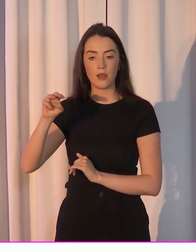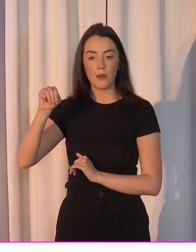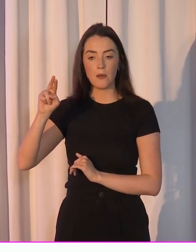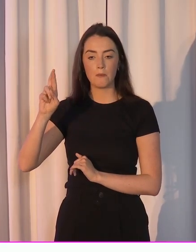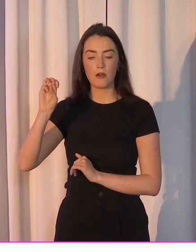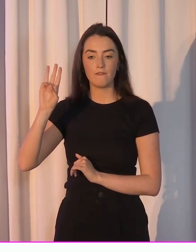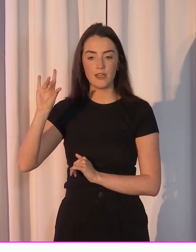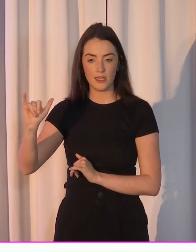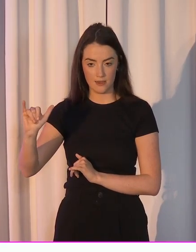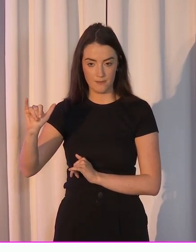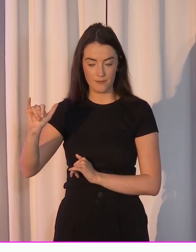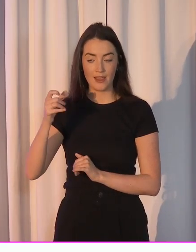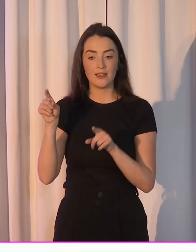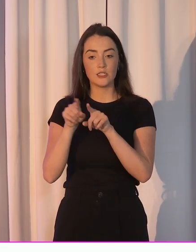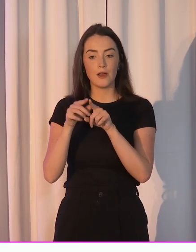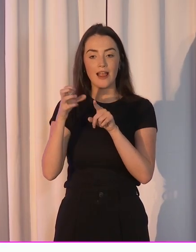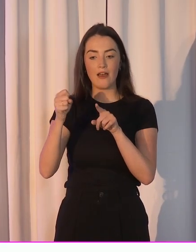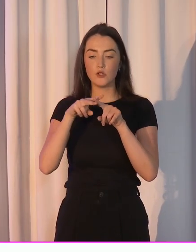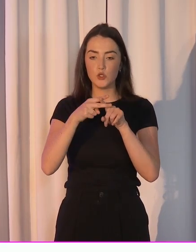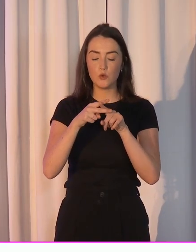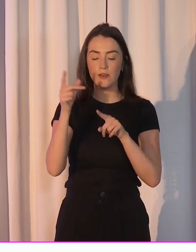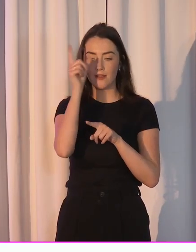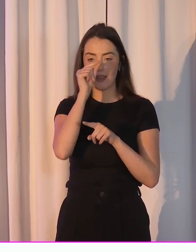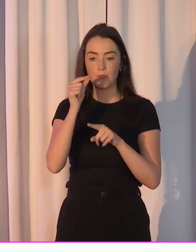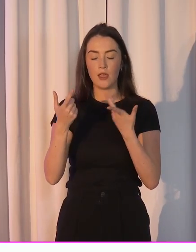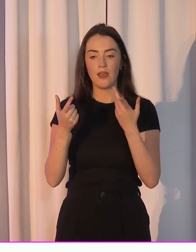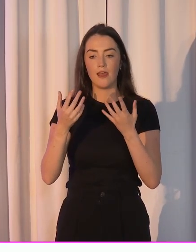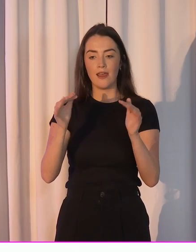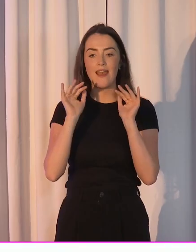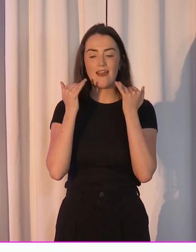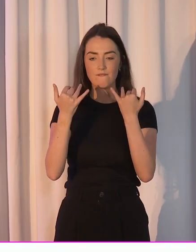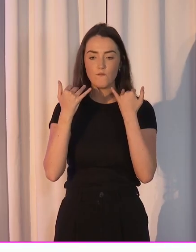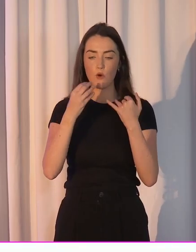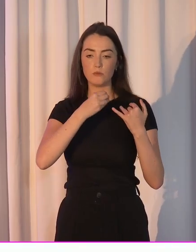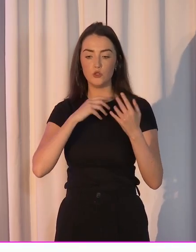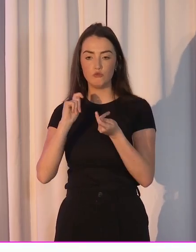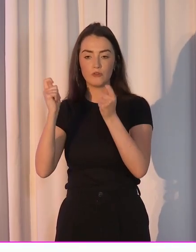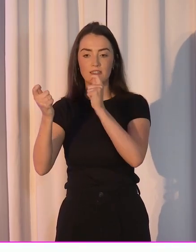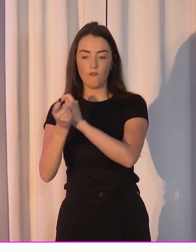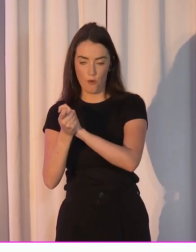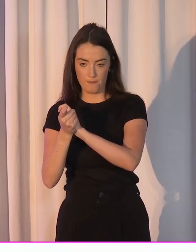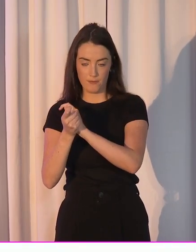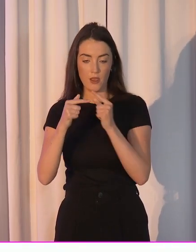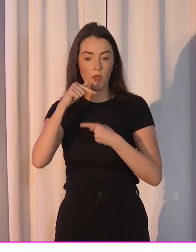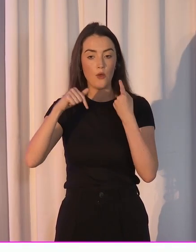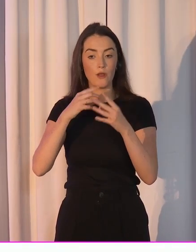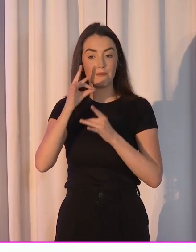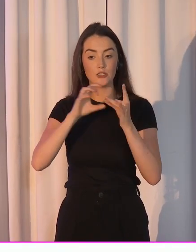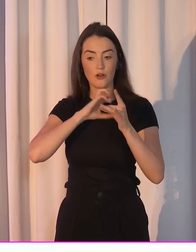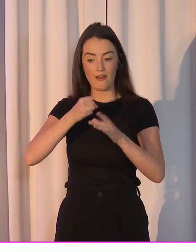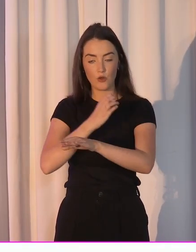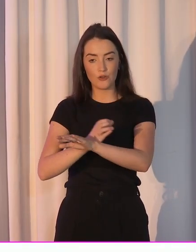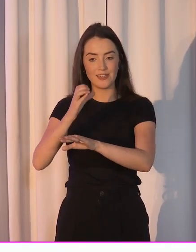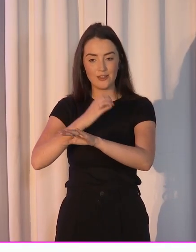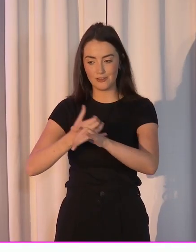dedicated reporting tool called Inform to Transform. And as we develop resources and supports, we ensure we have ongoing promotion to build the